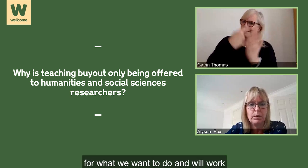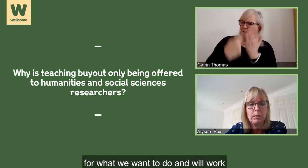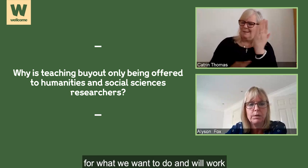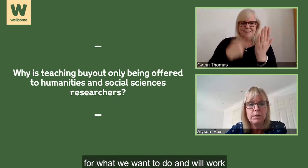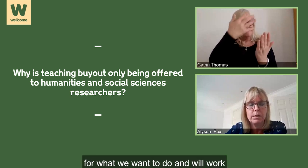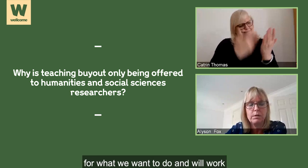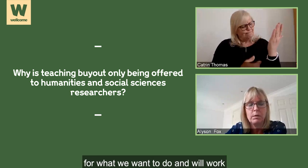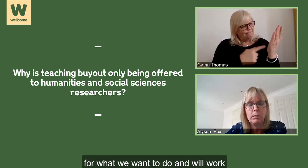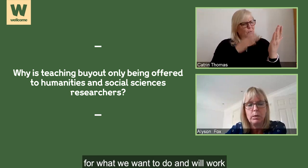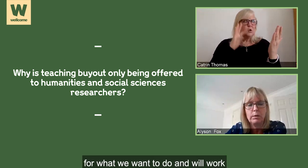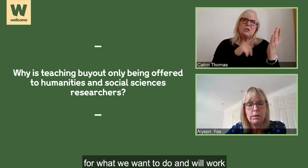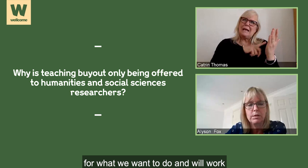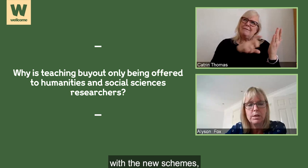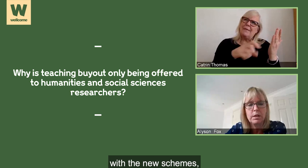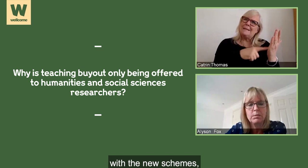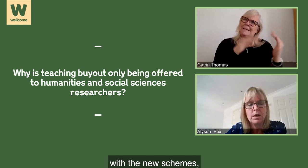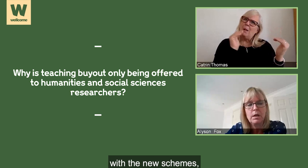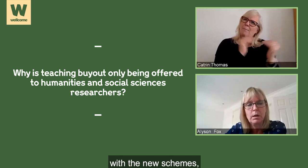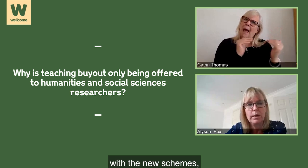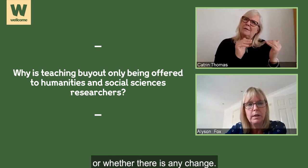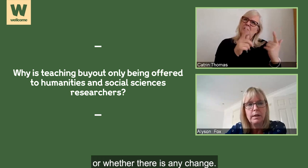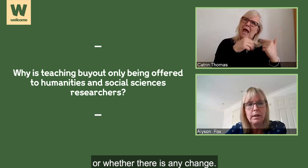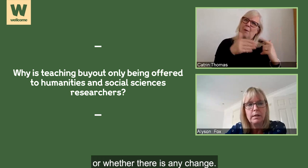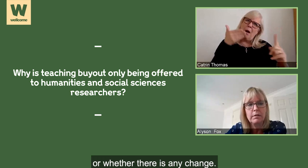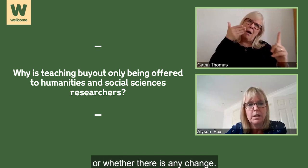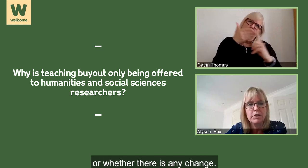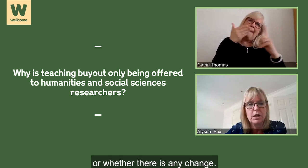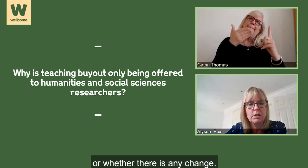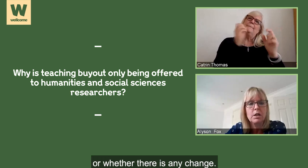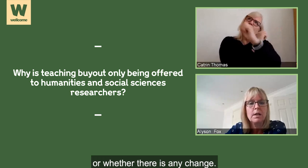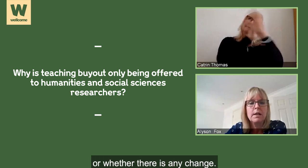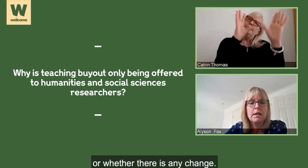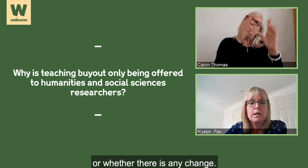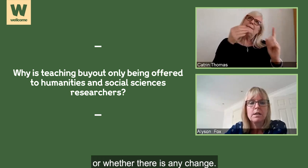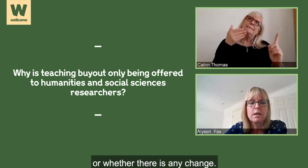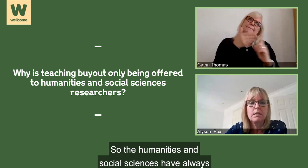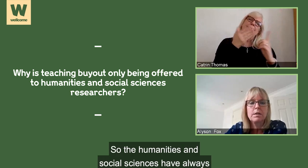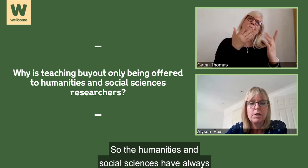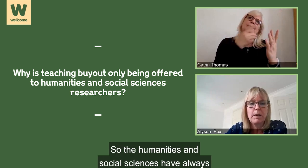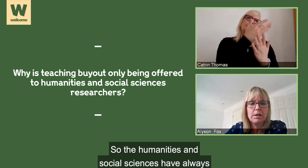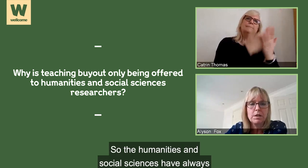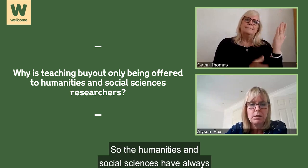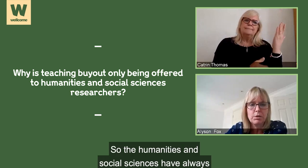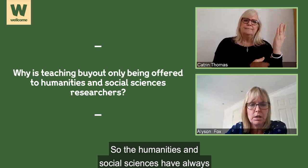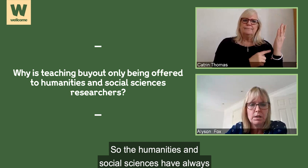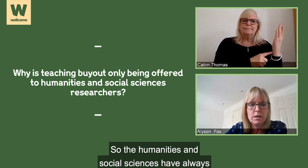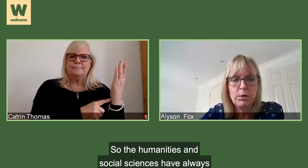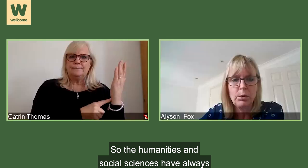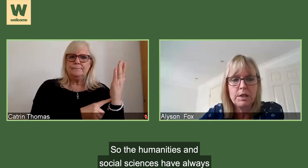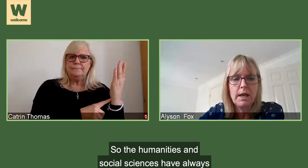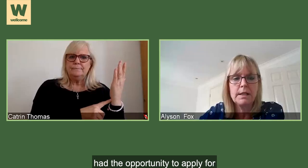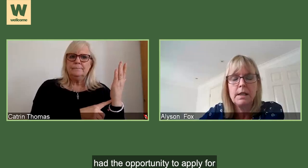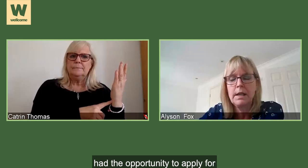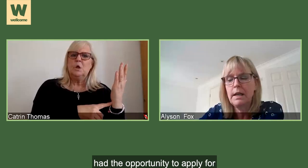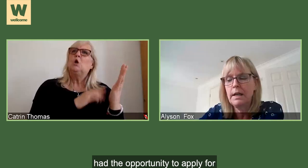for what we want to do. And we'll work with the new schemes, whether there is any change. So the humanities and social sciences